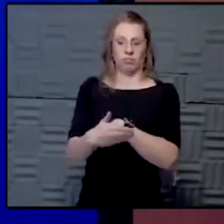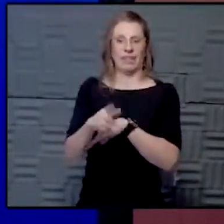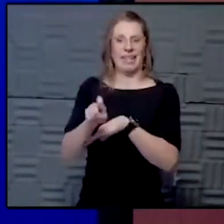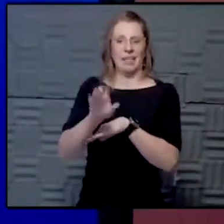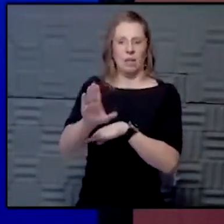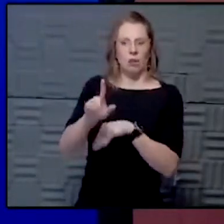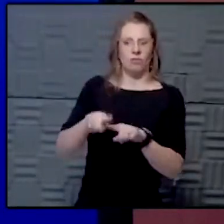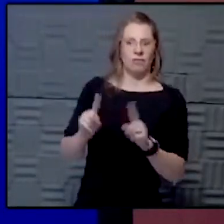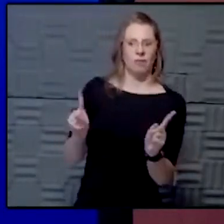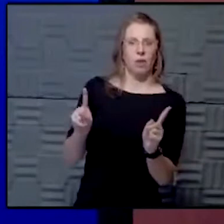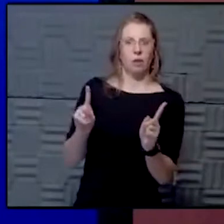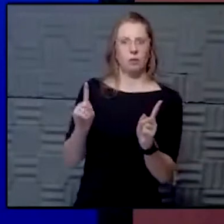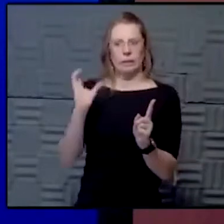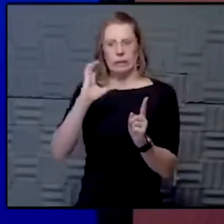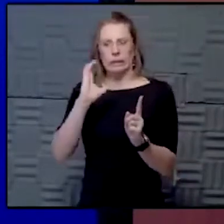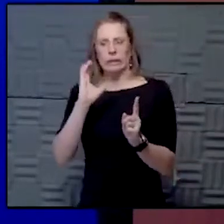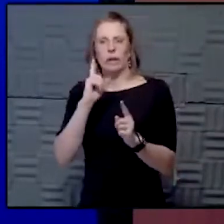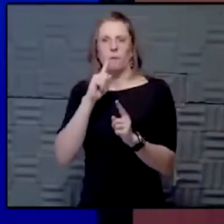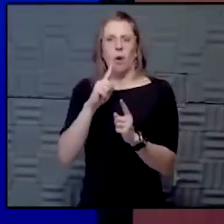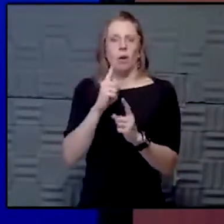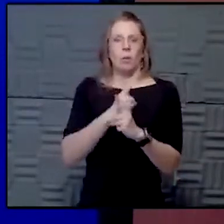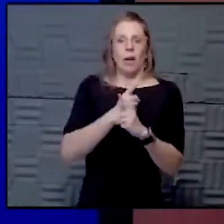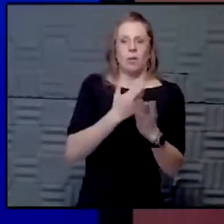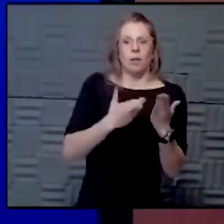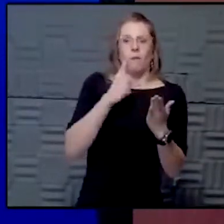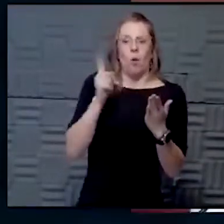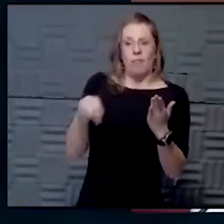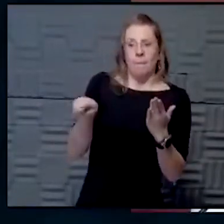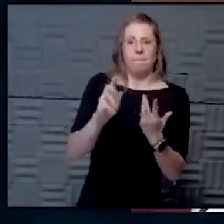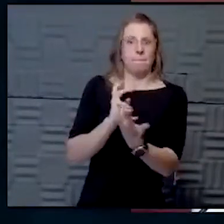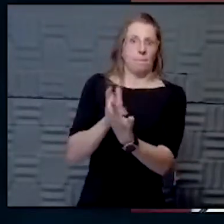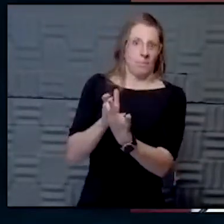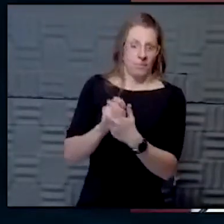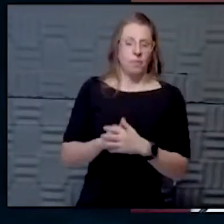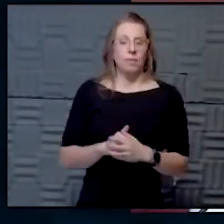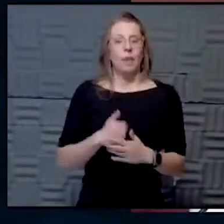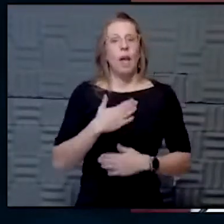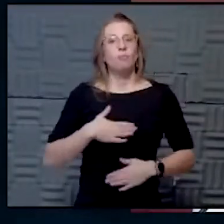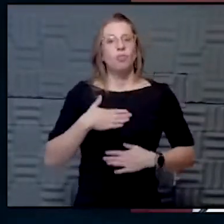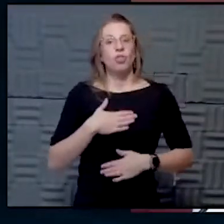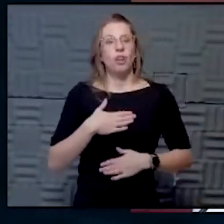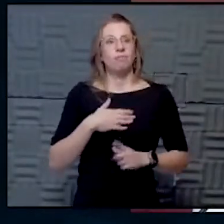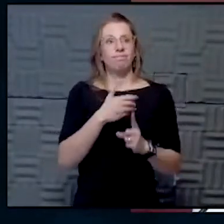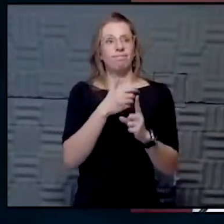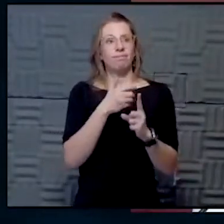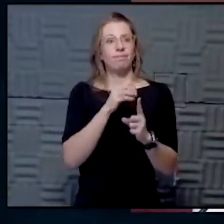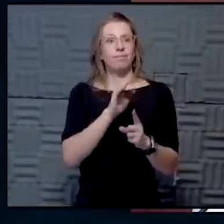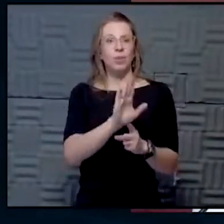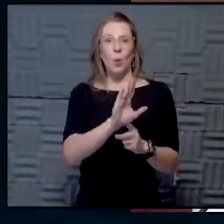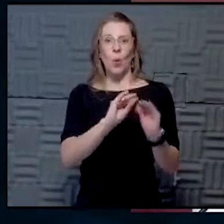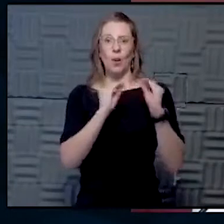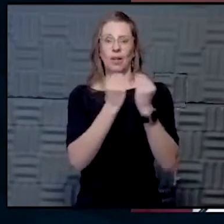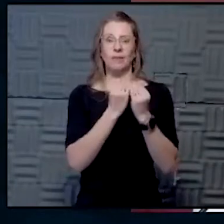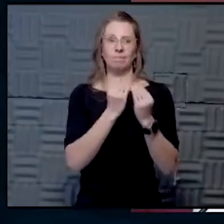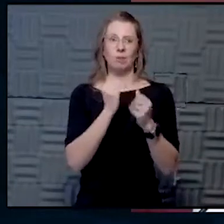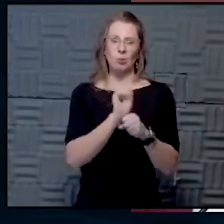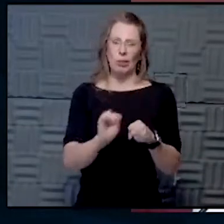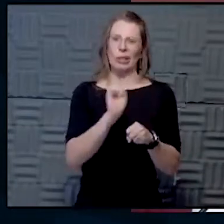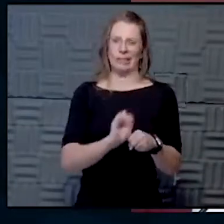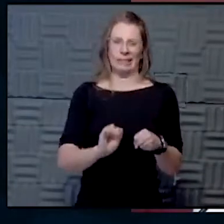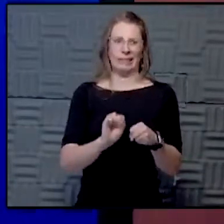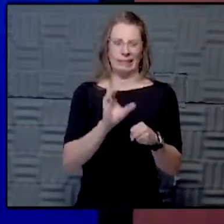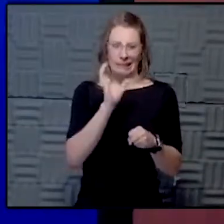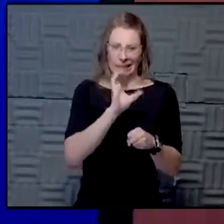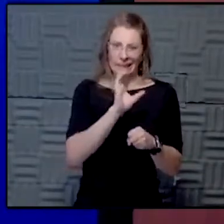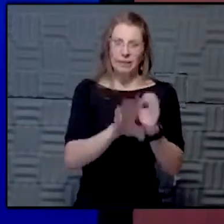and we may have to find different resources for them. But I appreciate the fact that as an organization, you're working so hard to find those immediate things